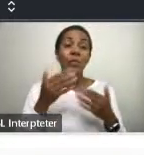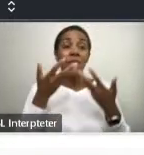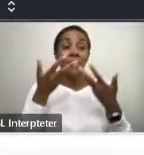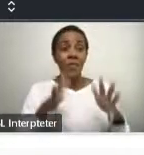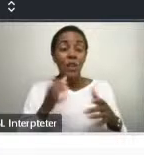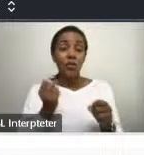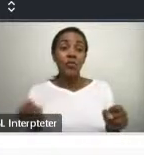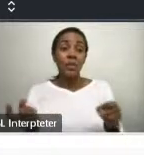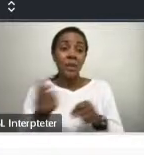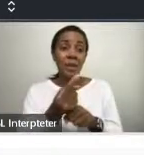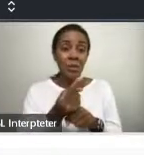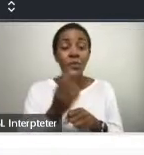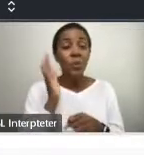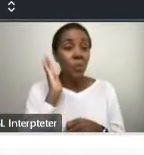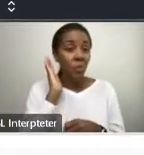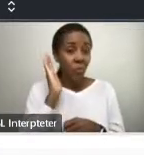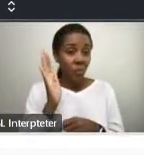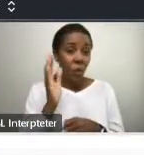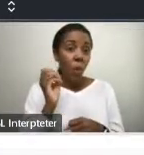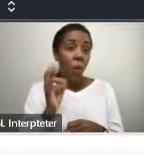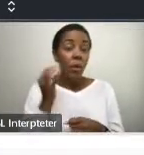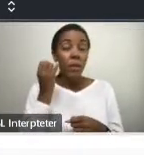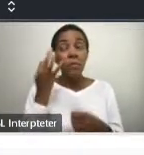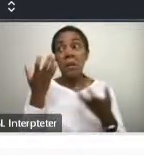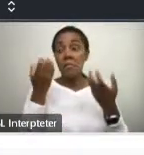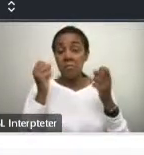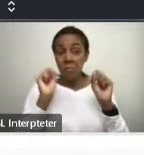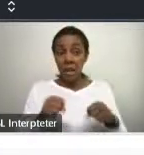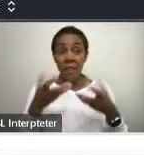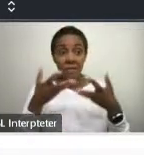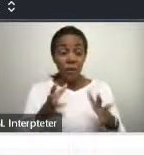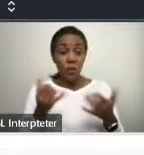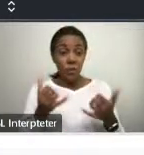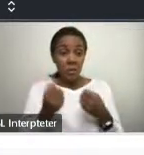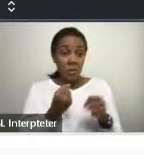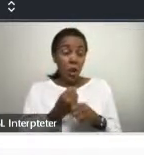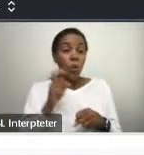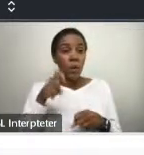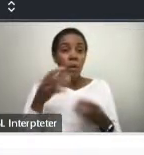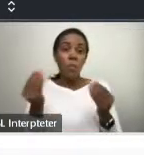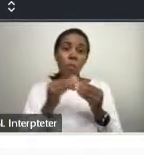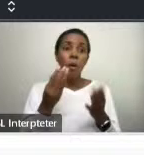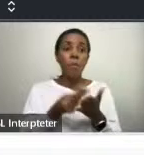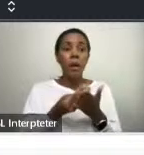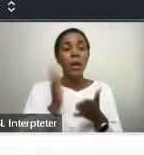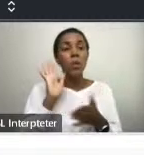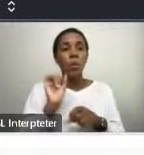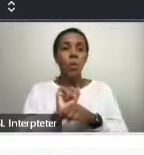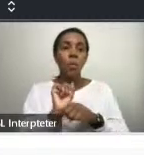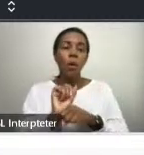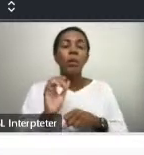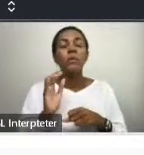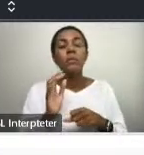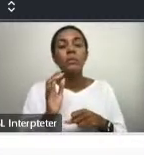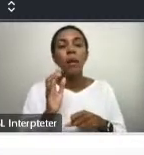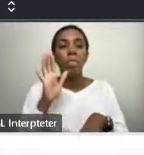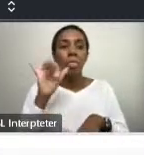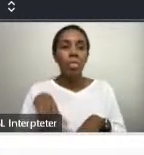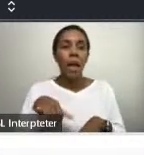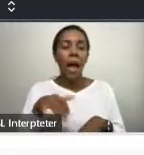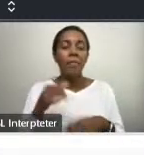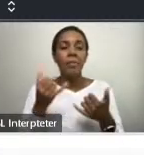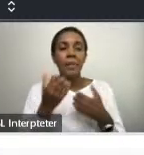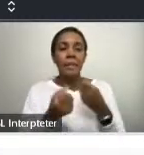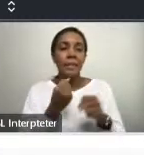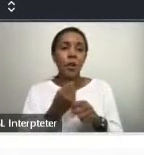will. Or if it looks like we can get it all done this year, we need a little more money, then we'll have to work on that during the course of the year. But for now, I need to